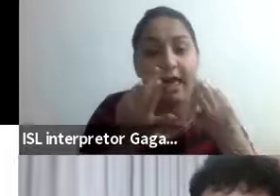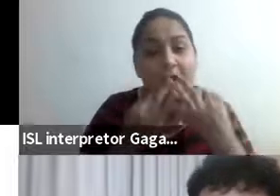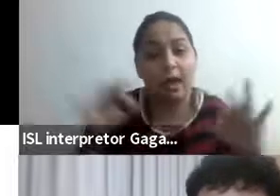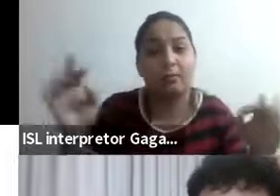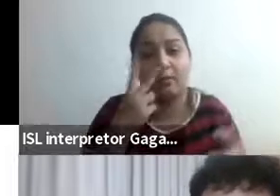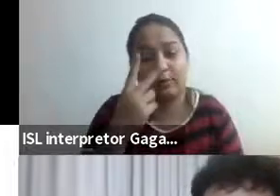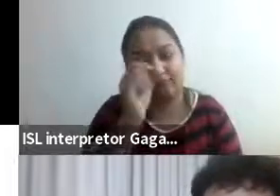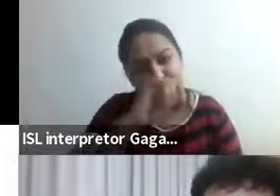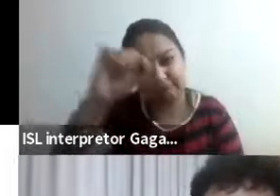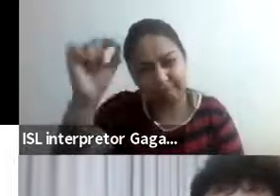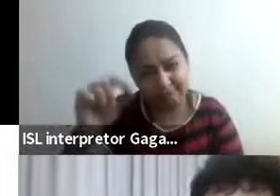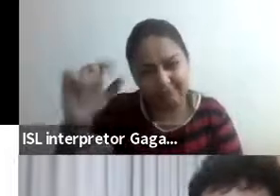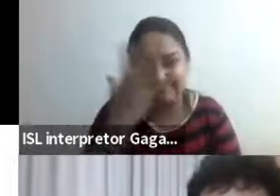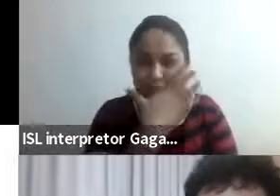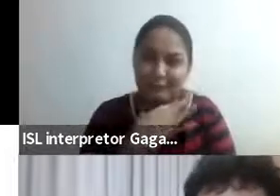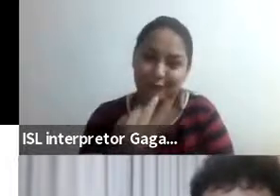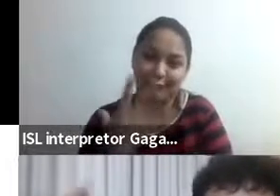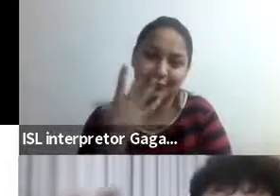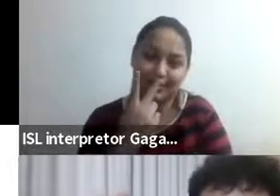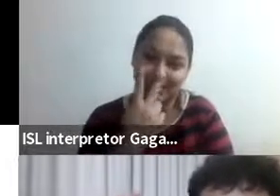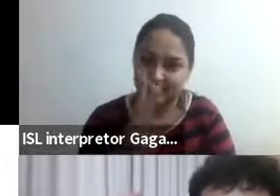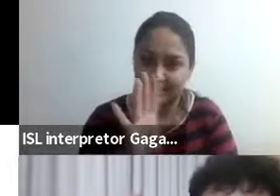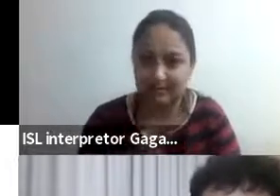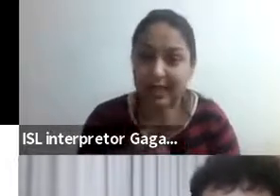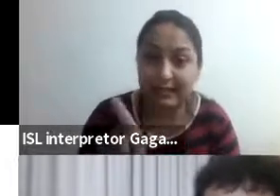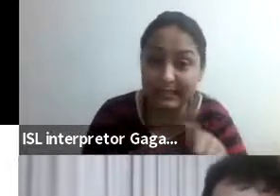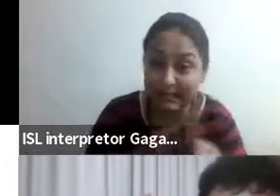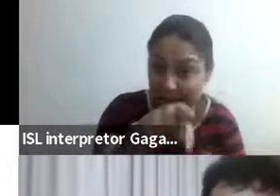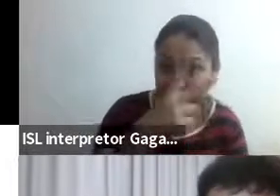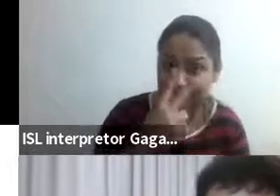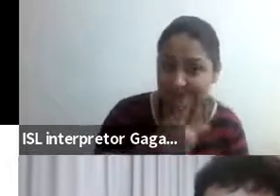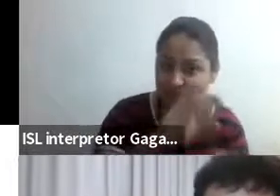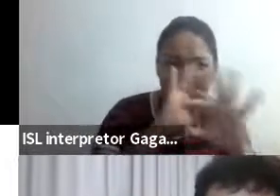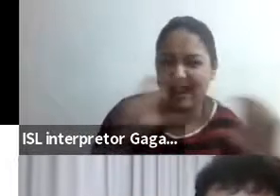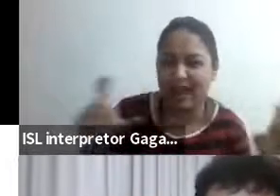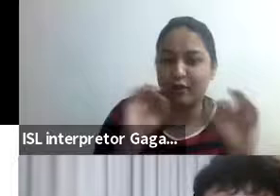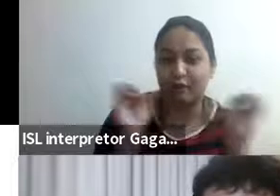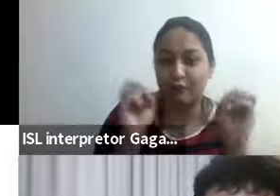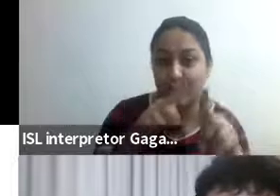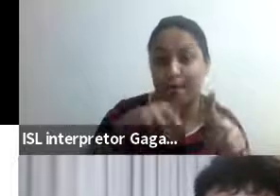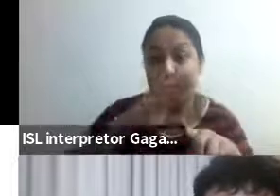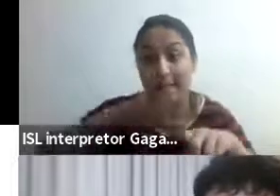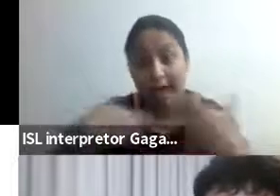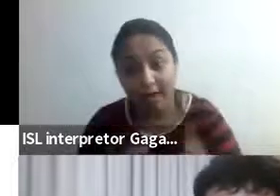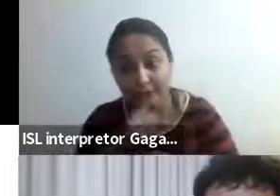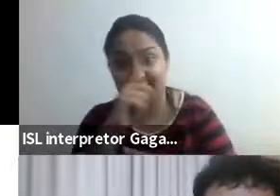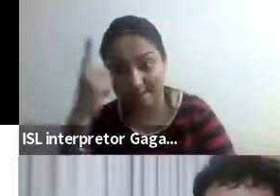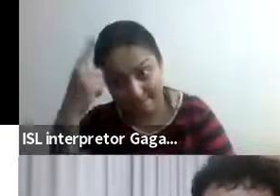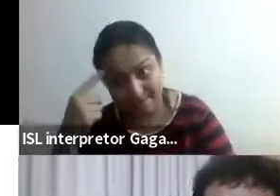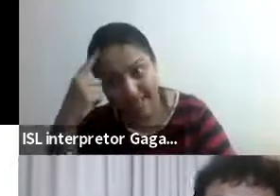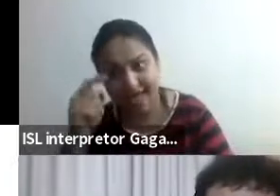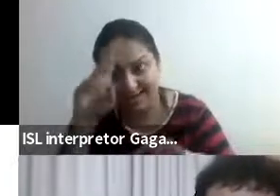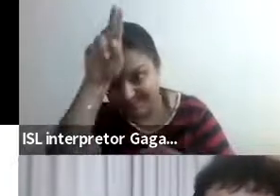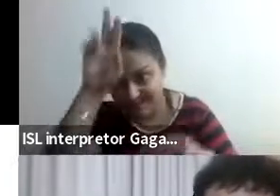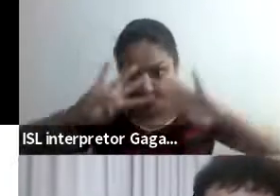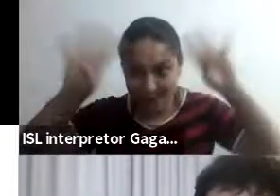the outline. Like earlier, you see the outline is kind of the dots have the same pattern as the outline, is just like shrinking inwards and being